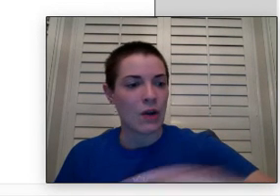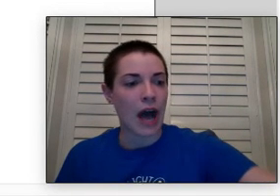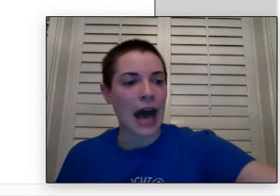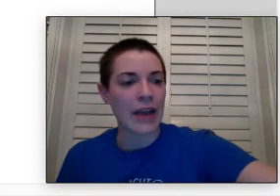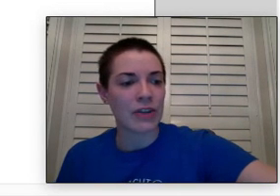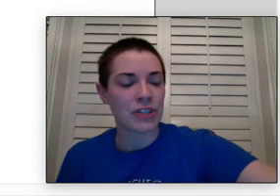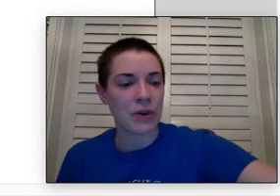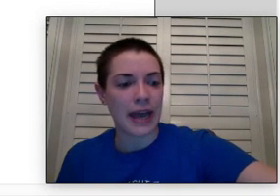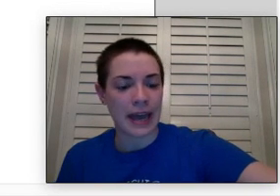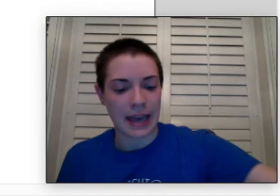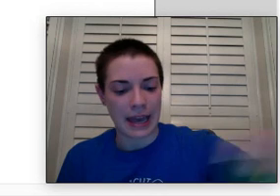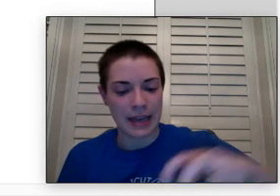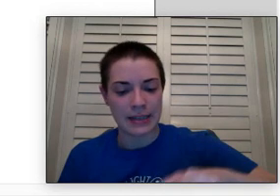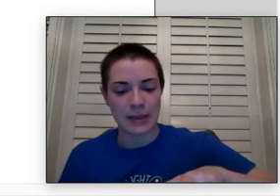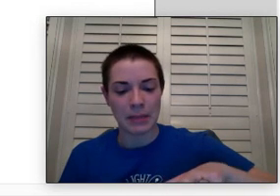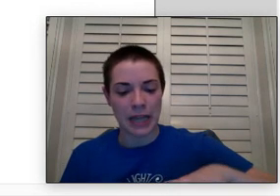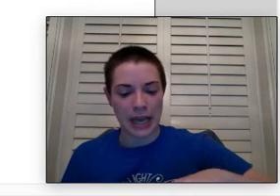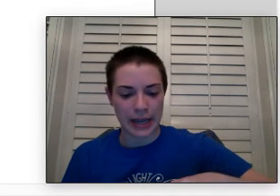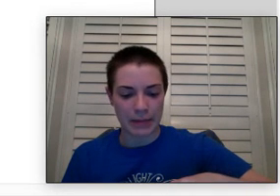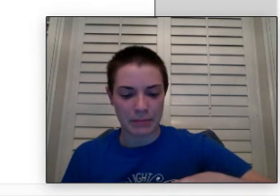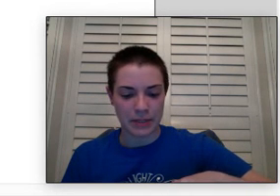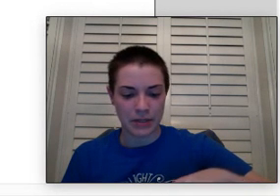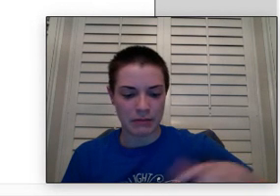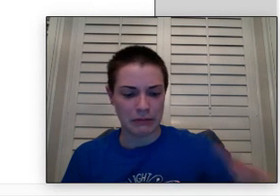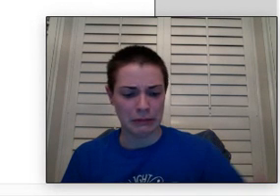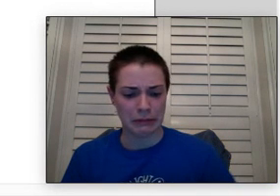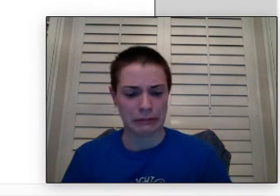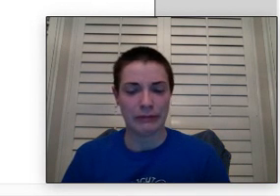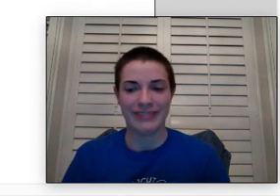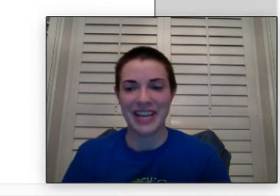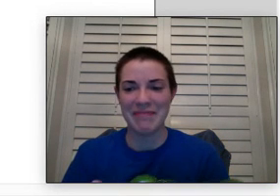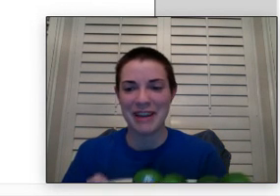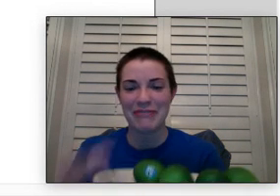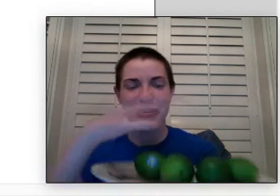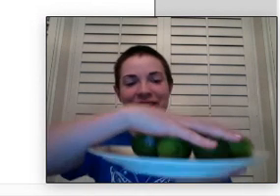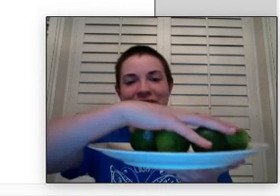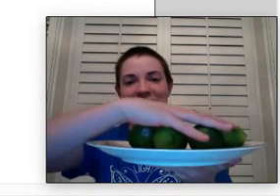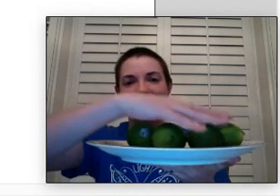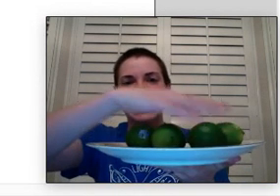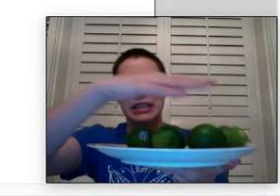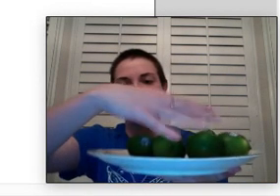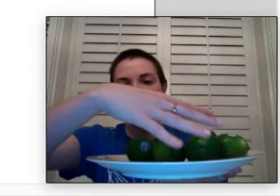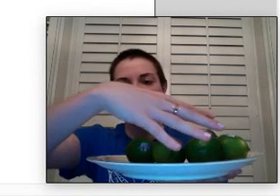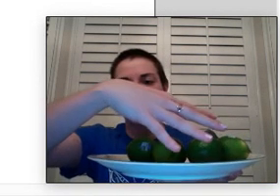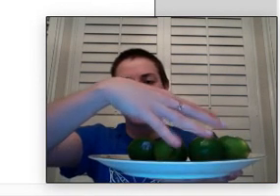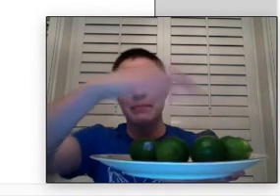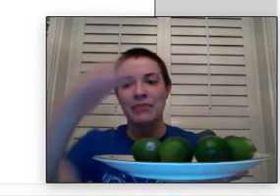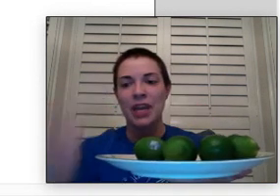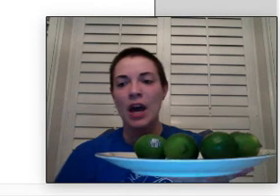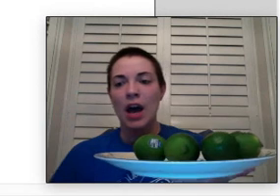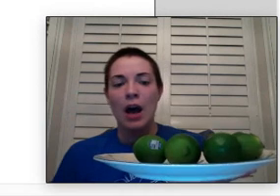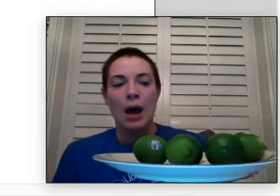Now, I also had some limes in my fridge. Let's get it up so you can see